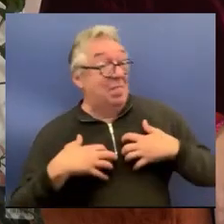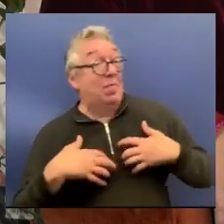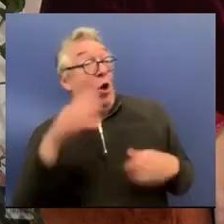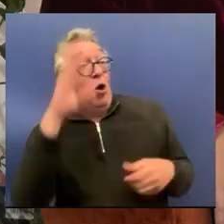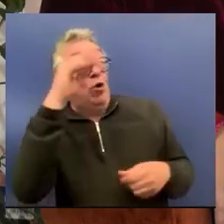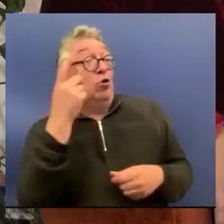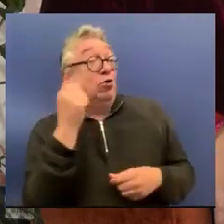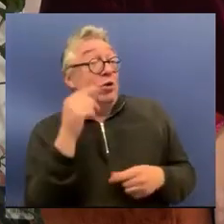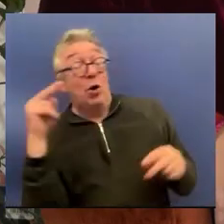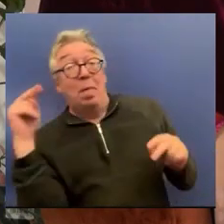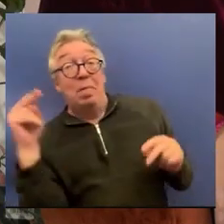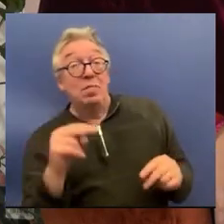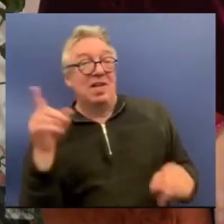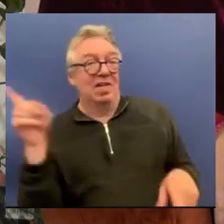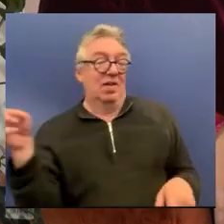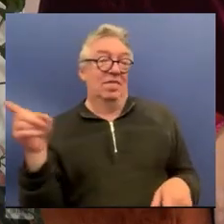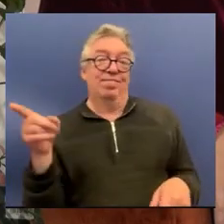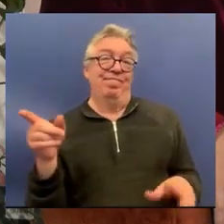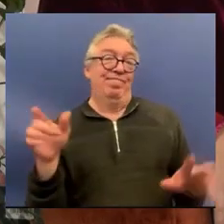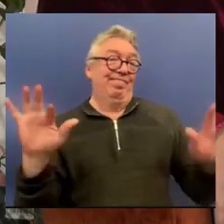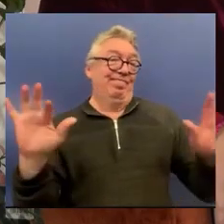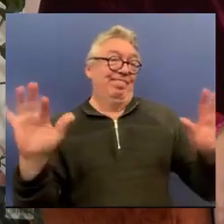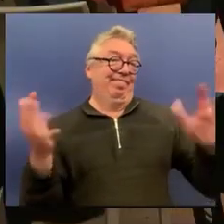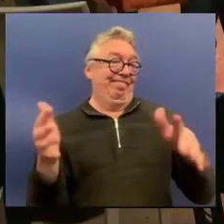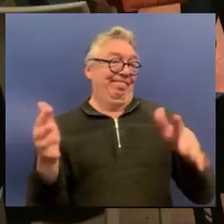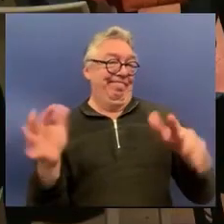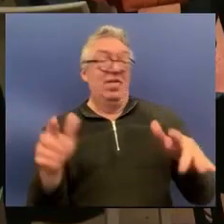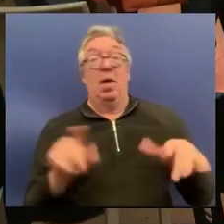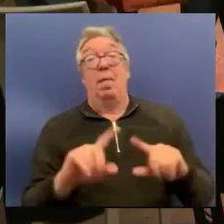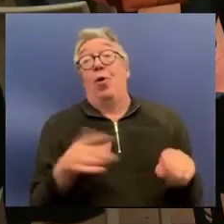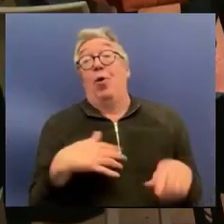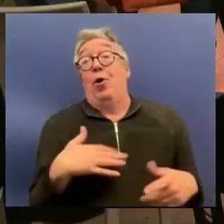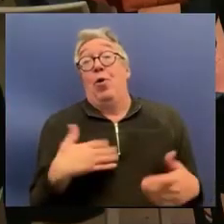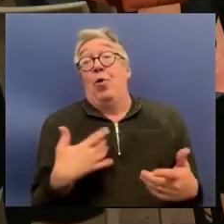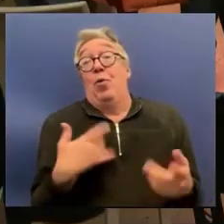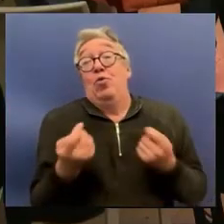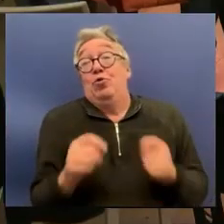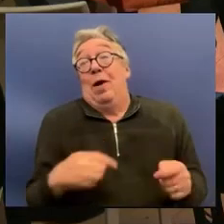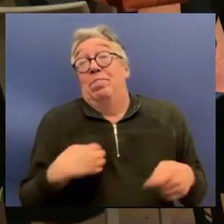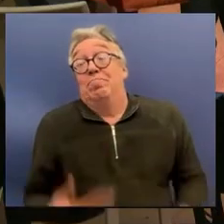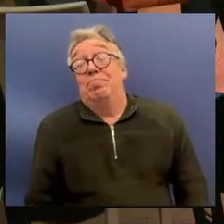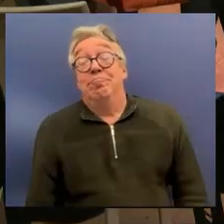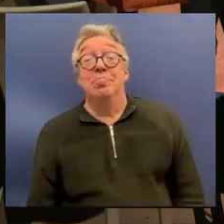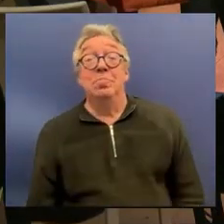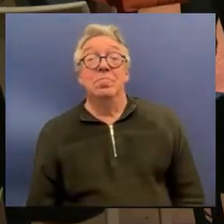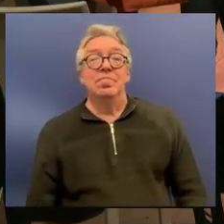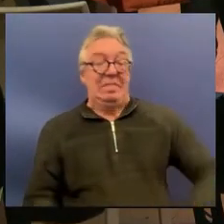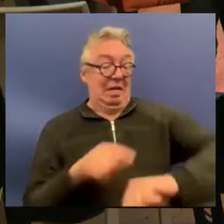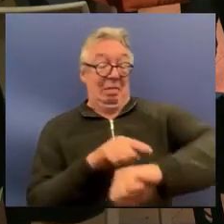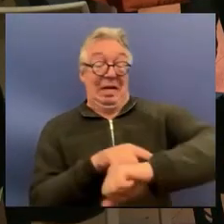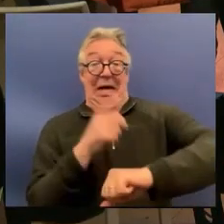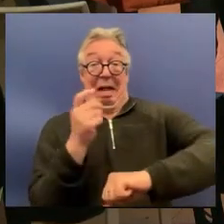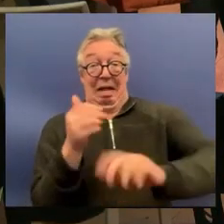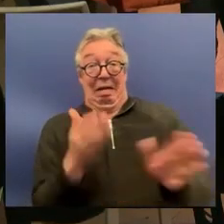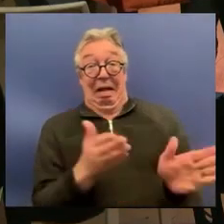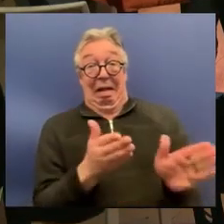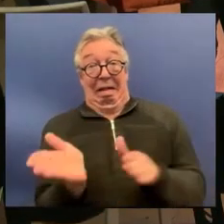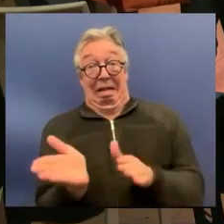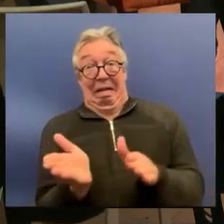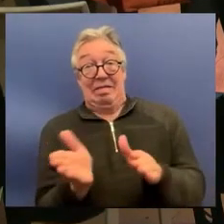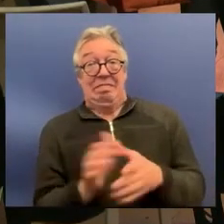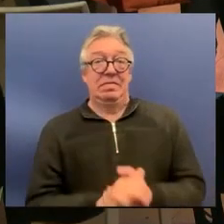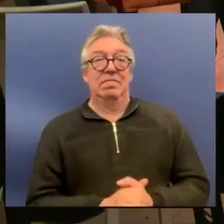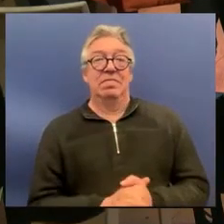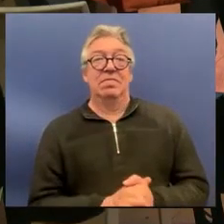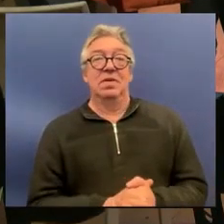say, to deal with it. Thank you so much. Unfortunately, we're running a little bit over time, but I highly encourage